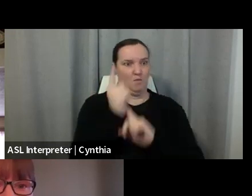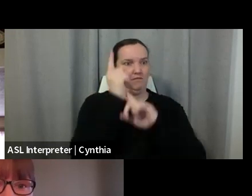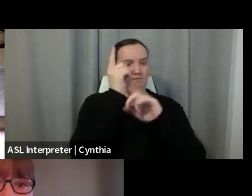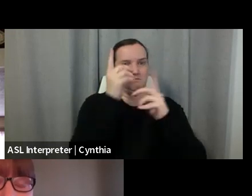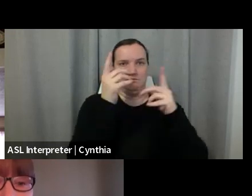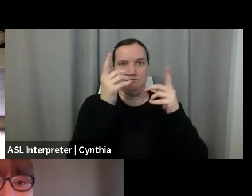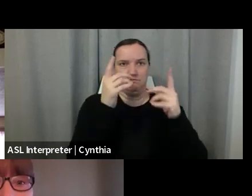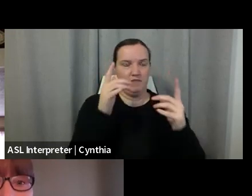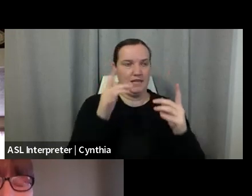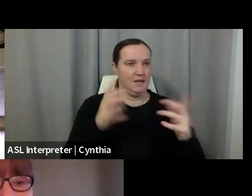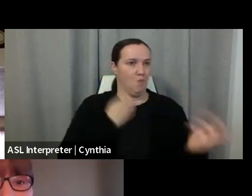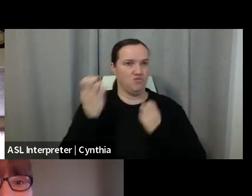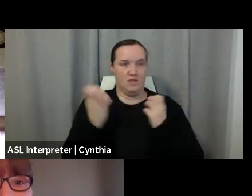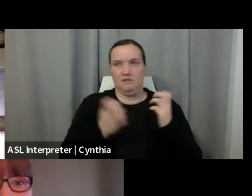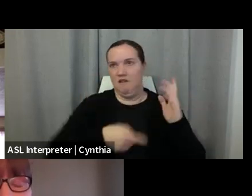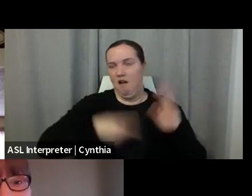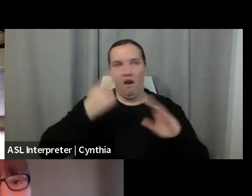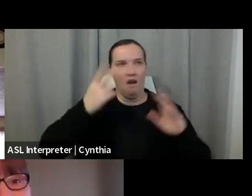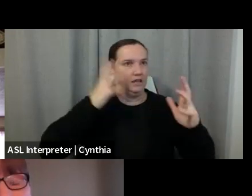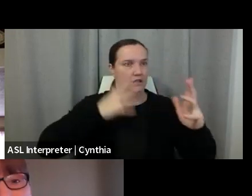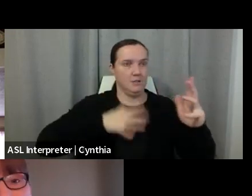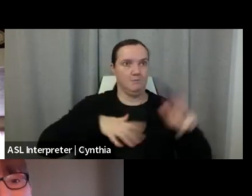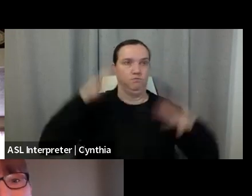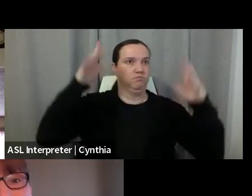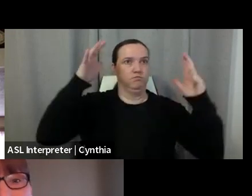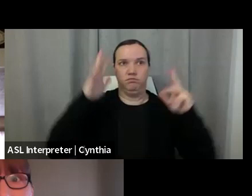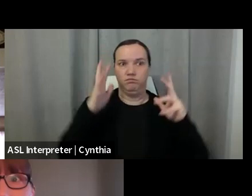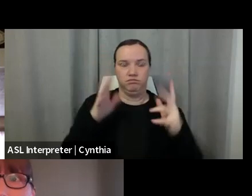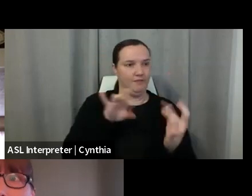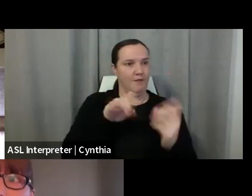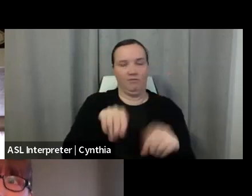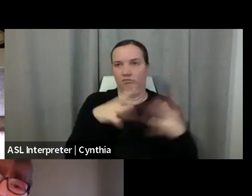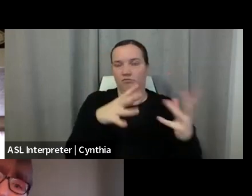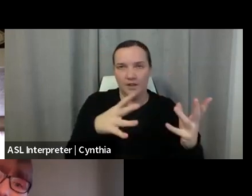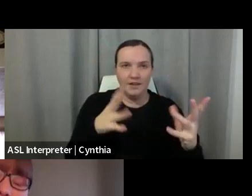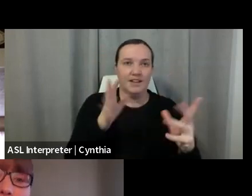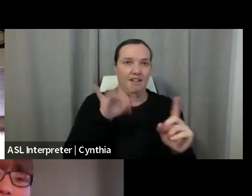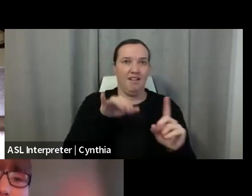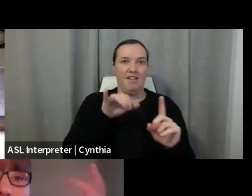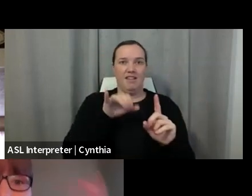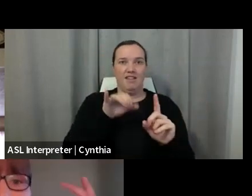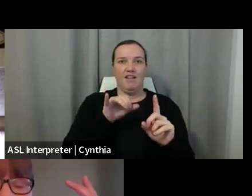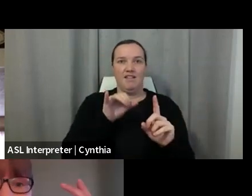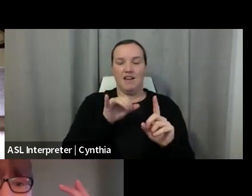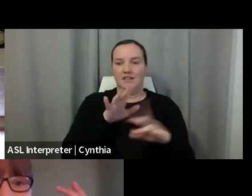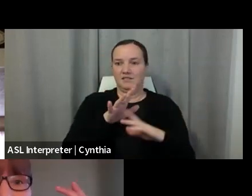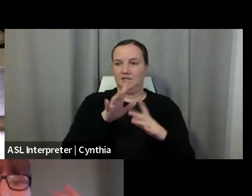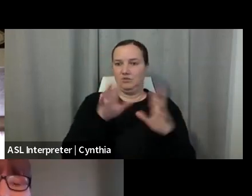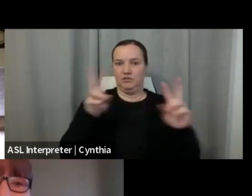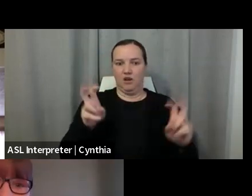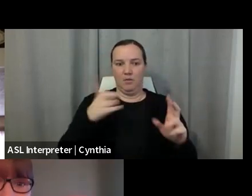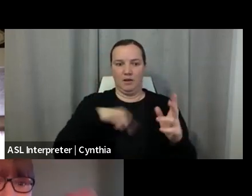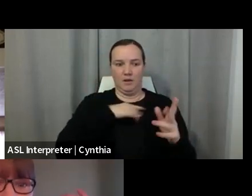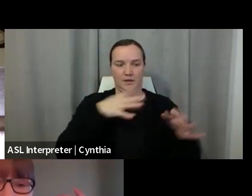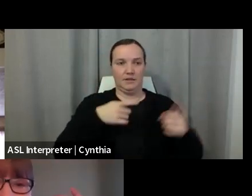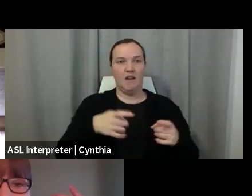of heated emotion, when emotional levels were really high. And of course, with the subject that we're dealing with,